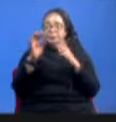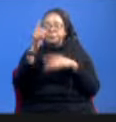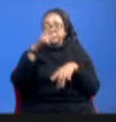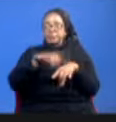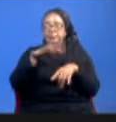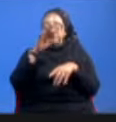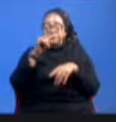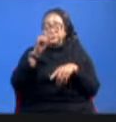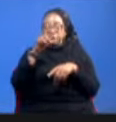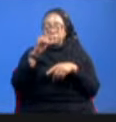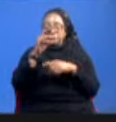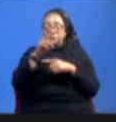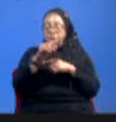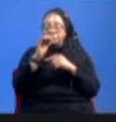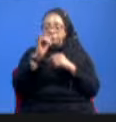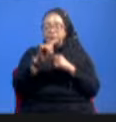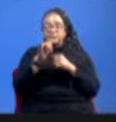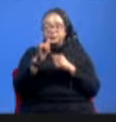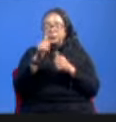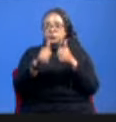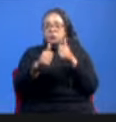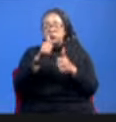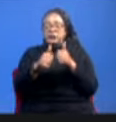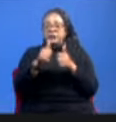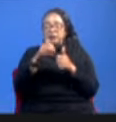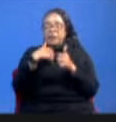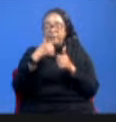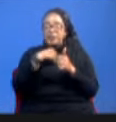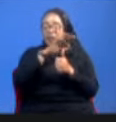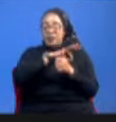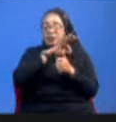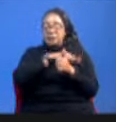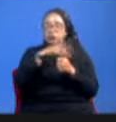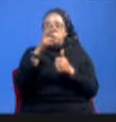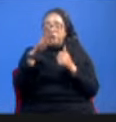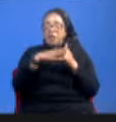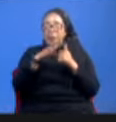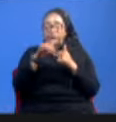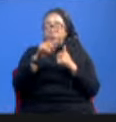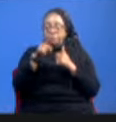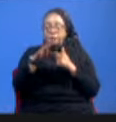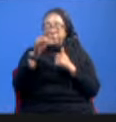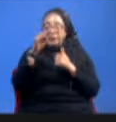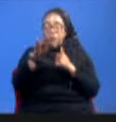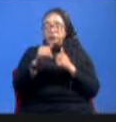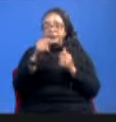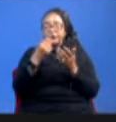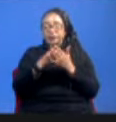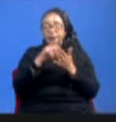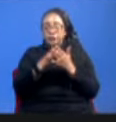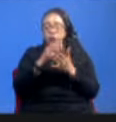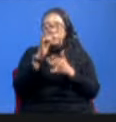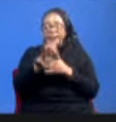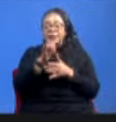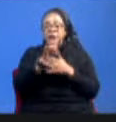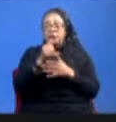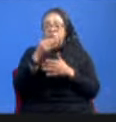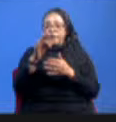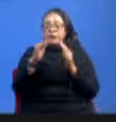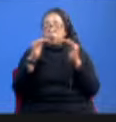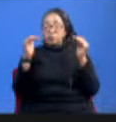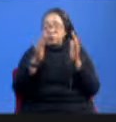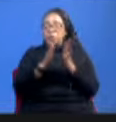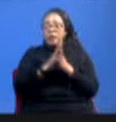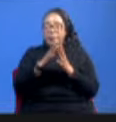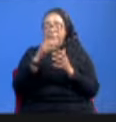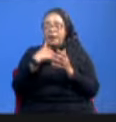2020. The growth in net earnings from 29.9 billion shillings was faster than that of Equity, whose net